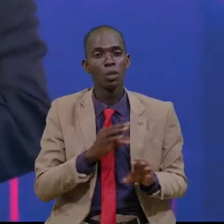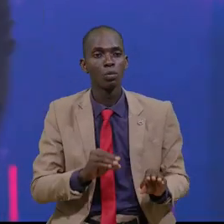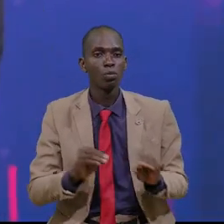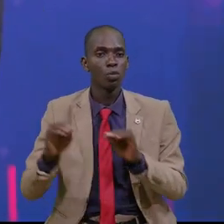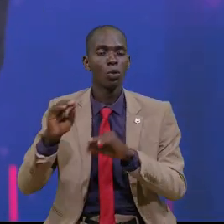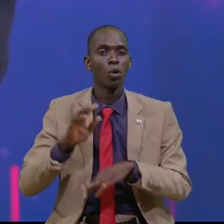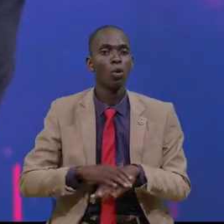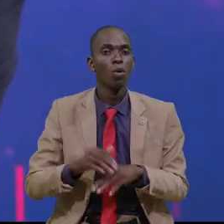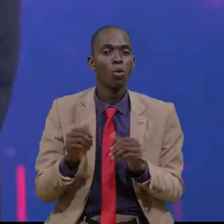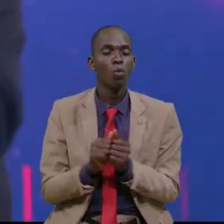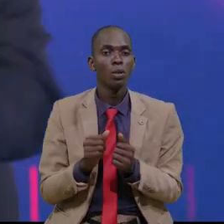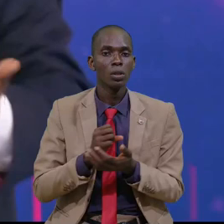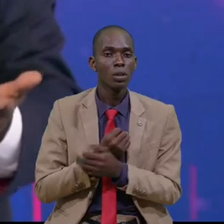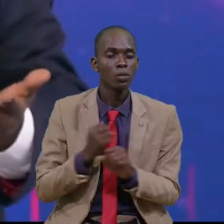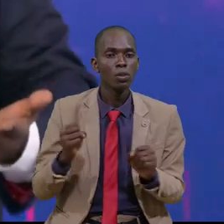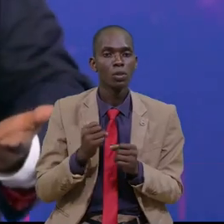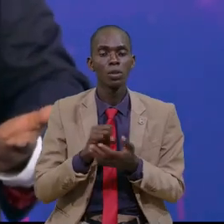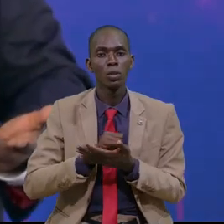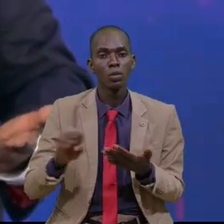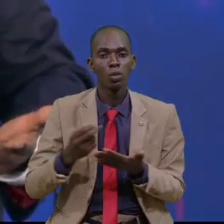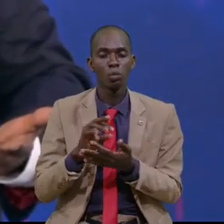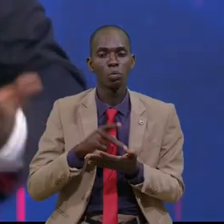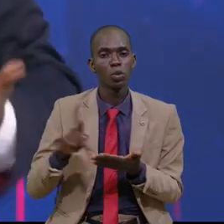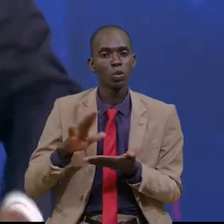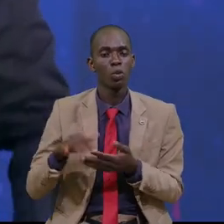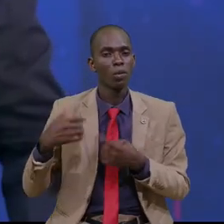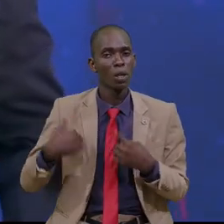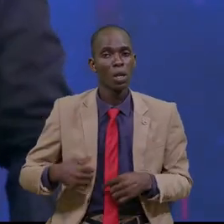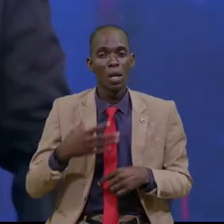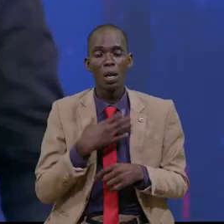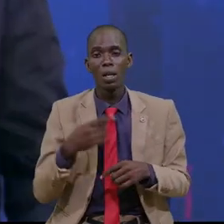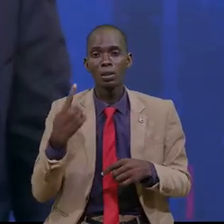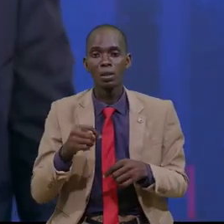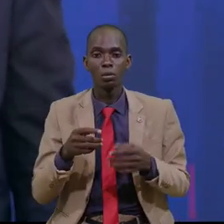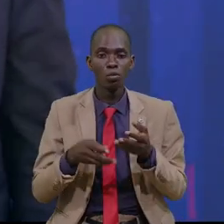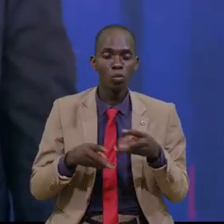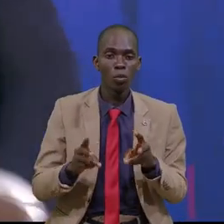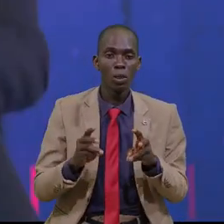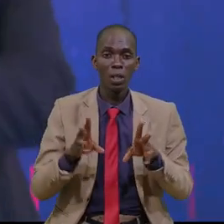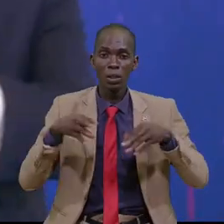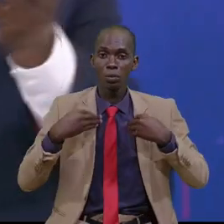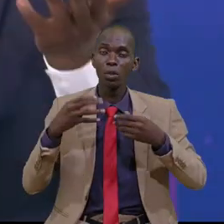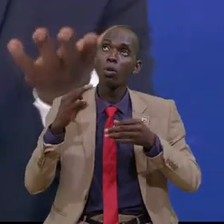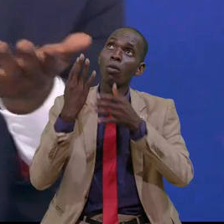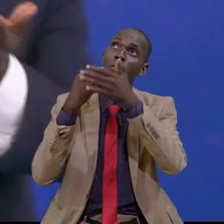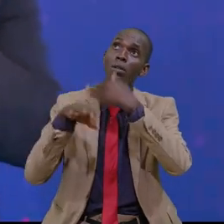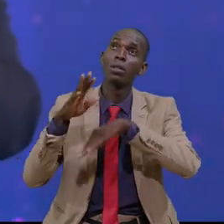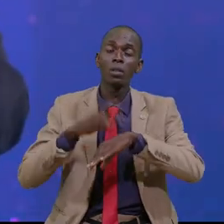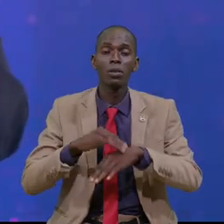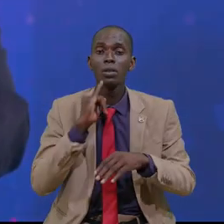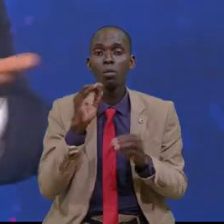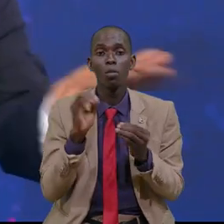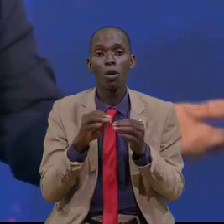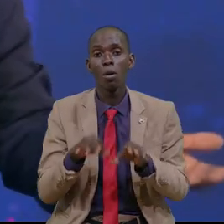of heart, and the ticket to get to heaven is more important for me than anything on earth, that's how we